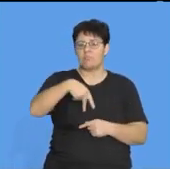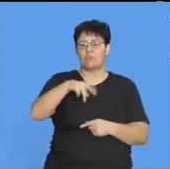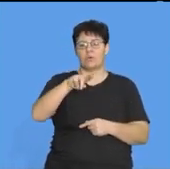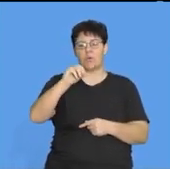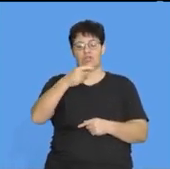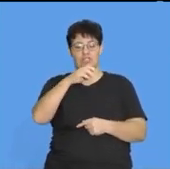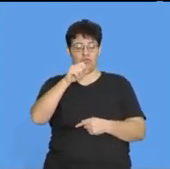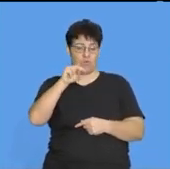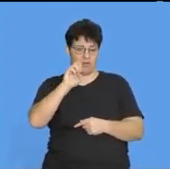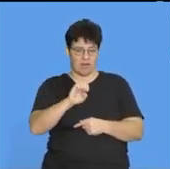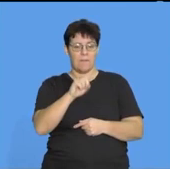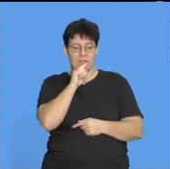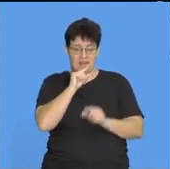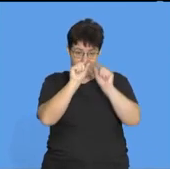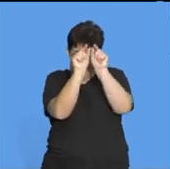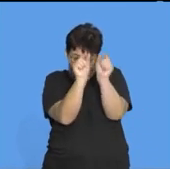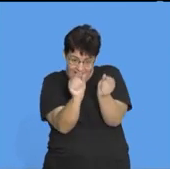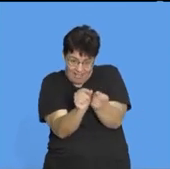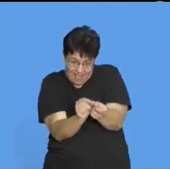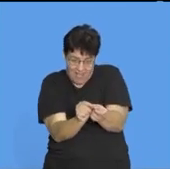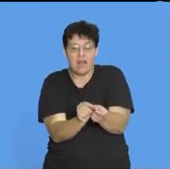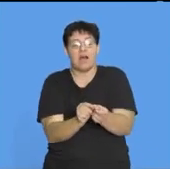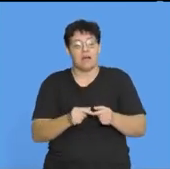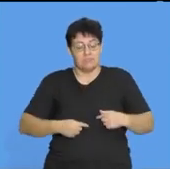will maintain the lining of the endometrium.